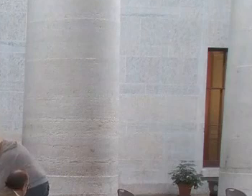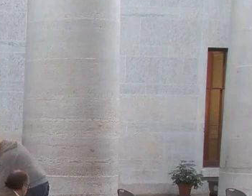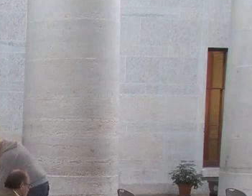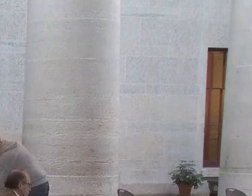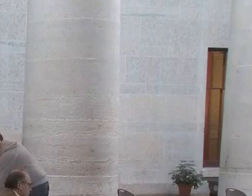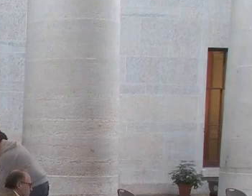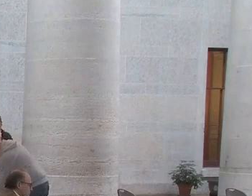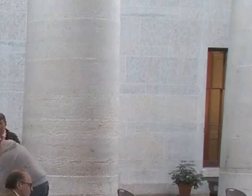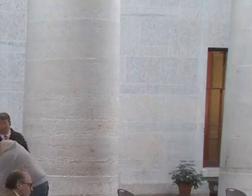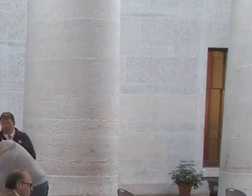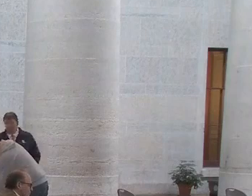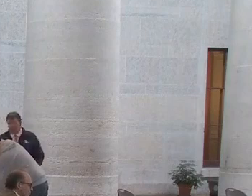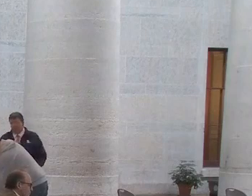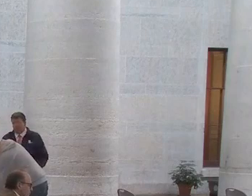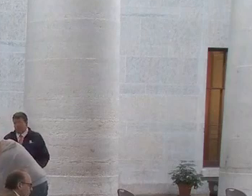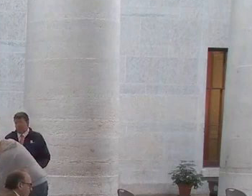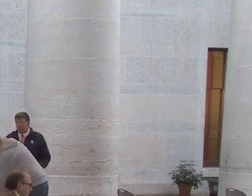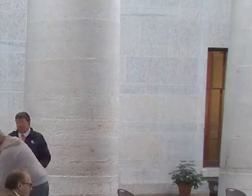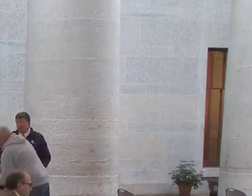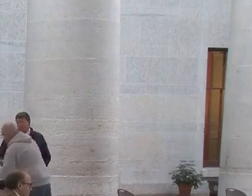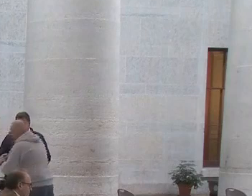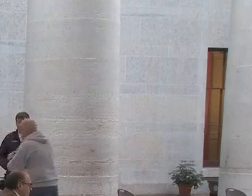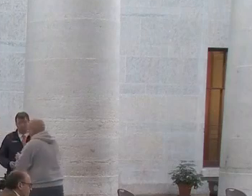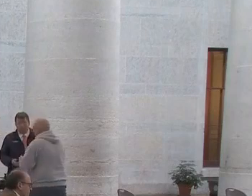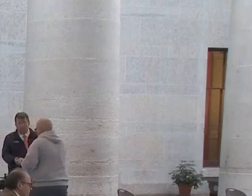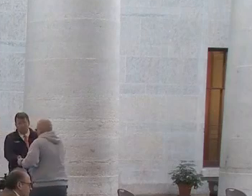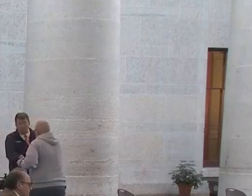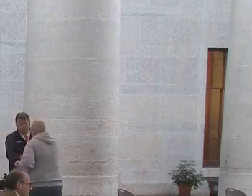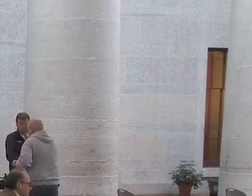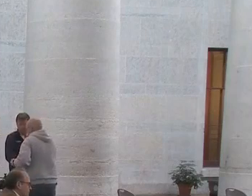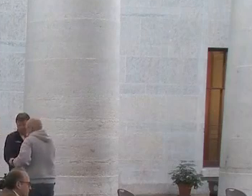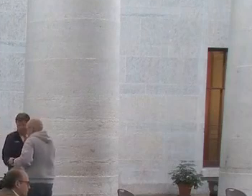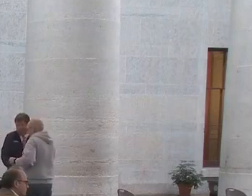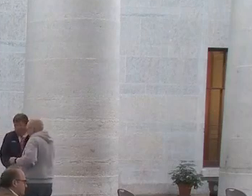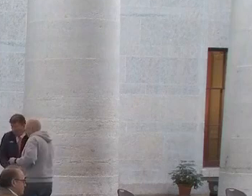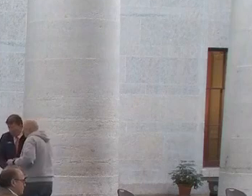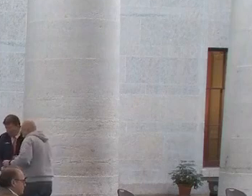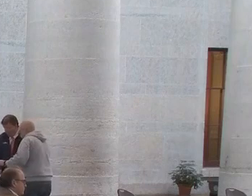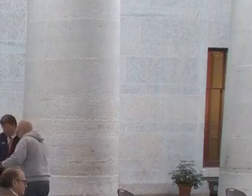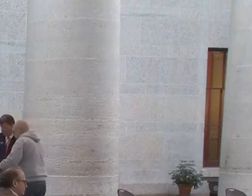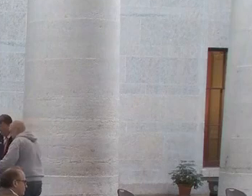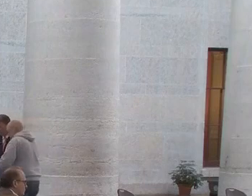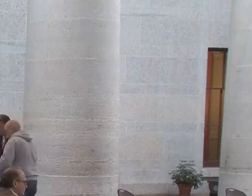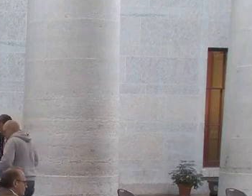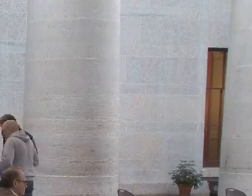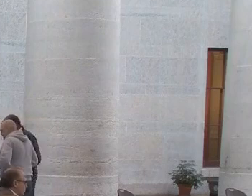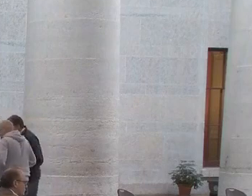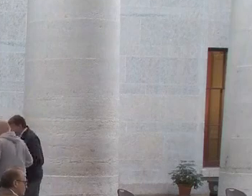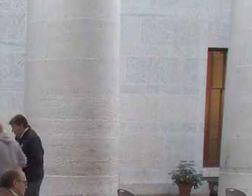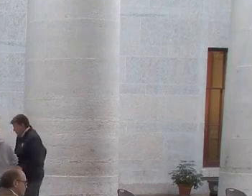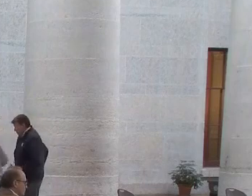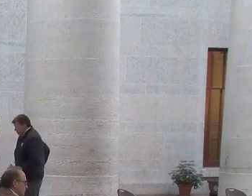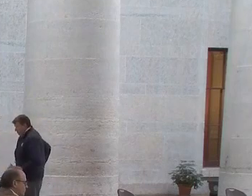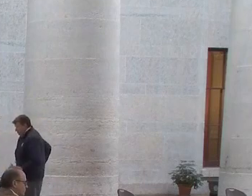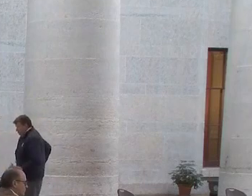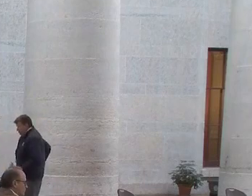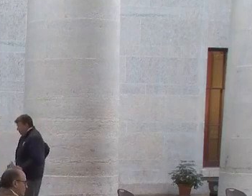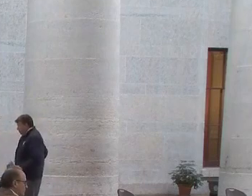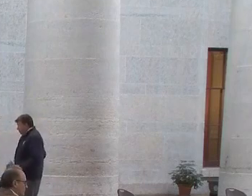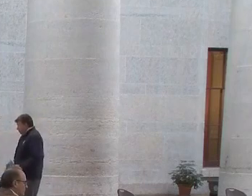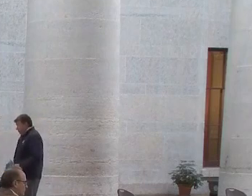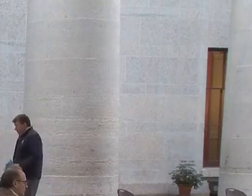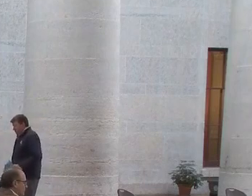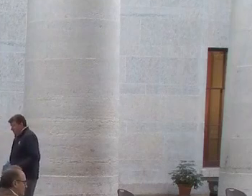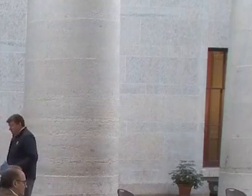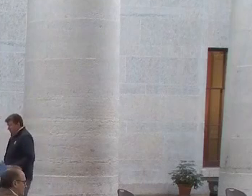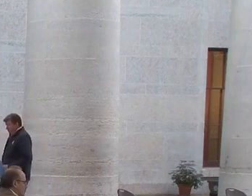be reevaluated. We'll see where we are then in a month now. And I know that that's an announcement that many parents and teachers have been waiting